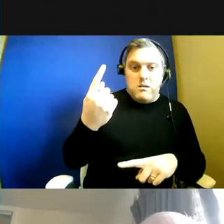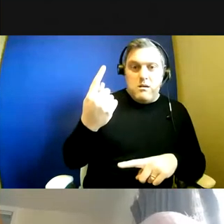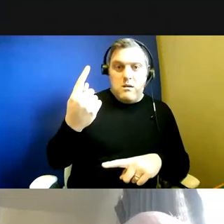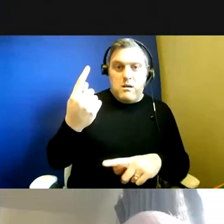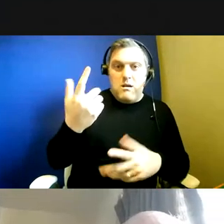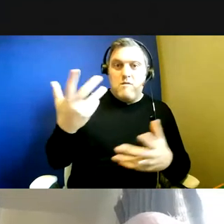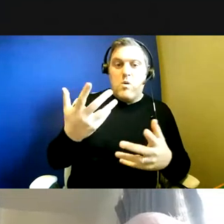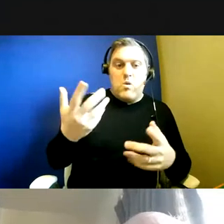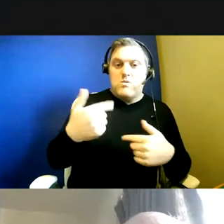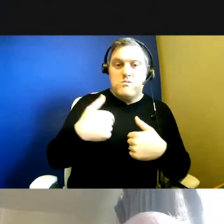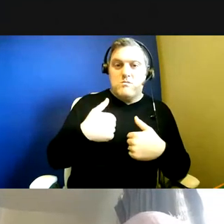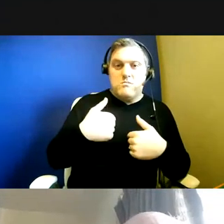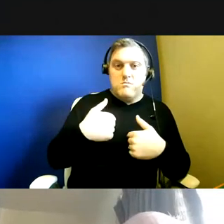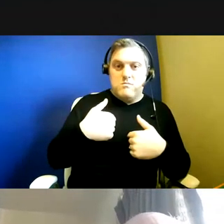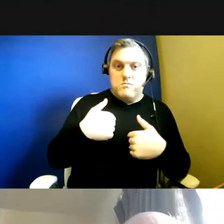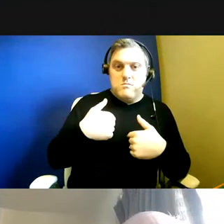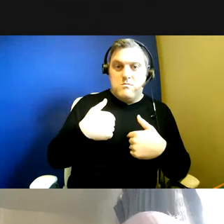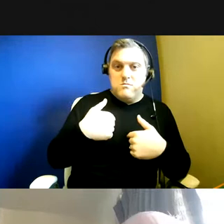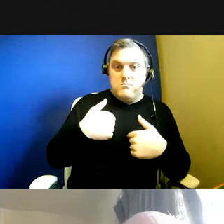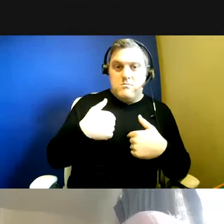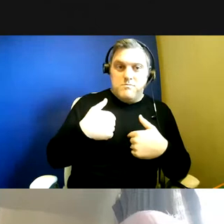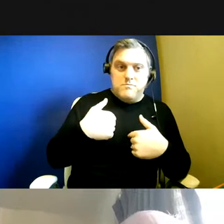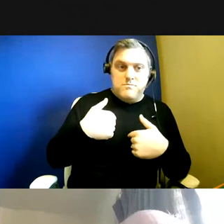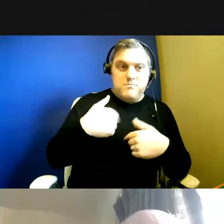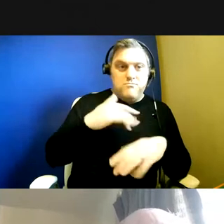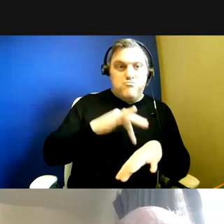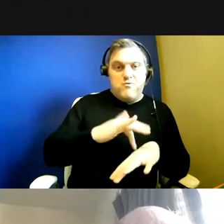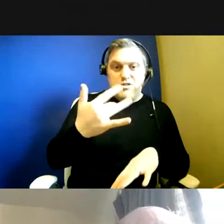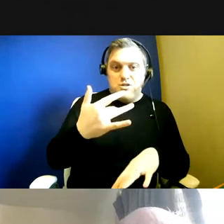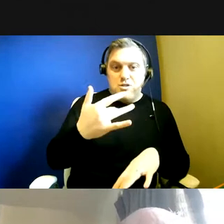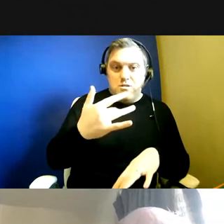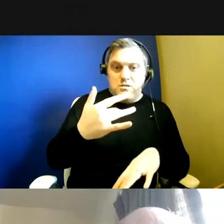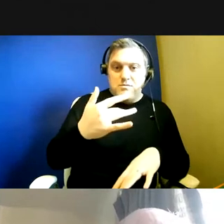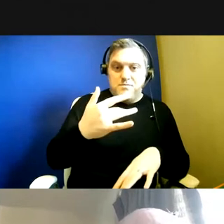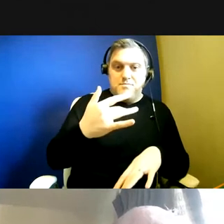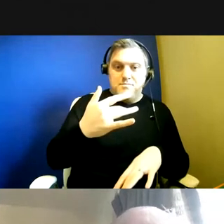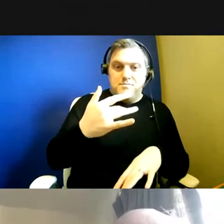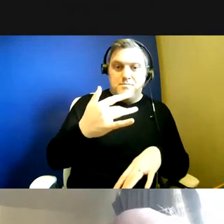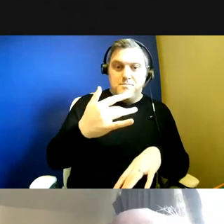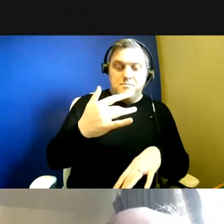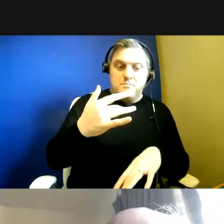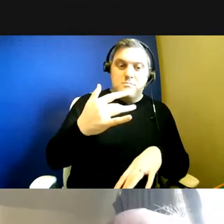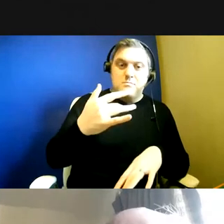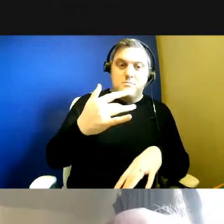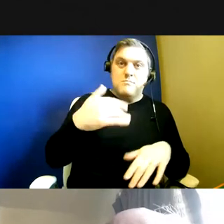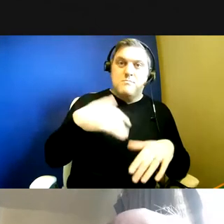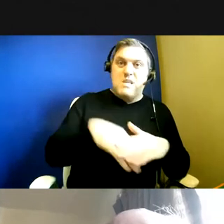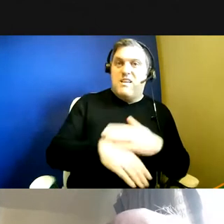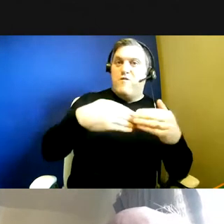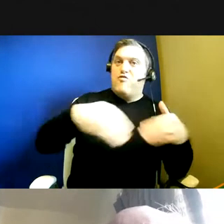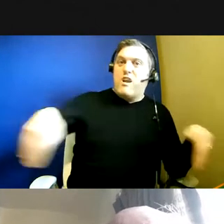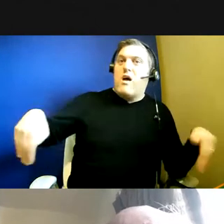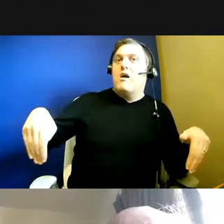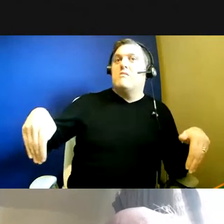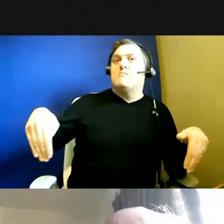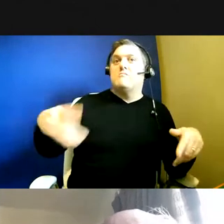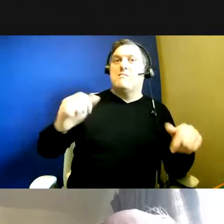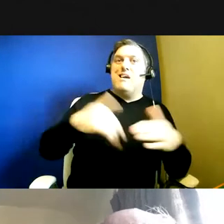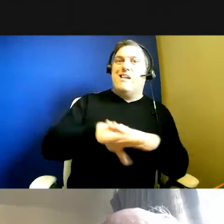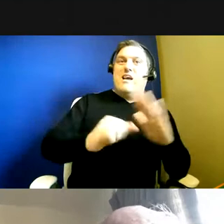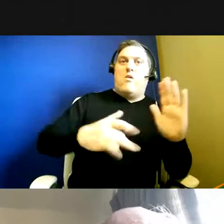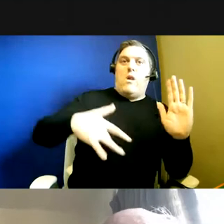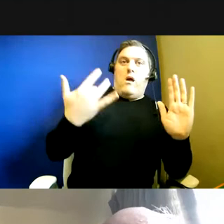obviously the impact of COVID on all of us, not just, you know, professionally, whether we work frontline or, you know, individually and in our own lives,